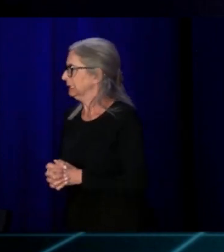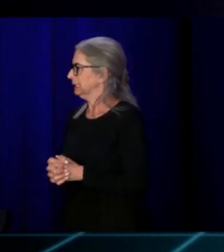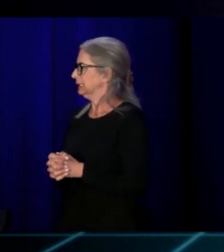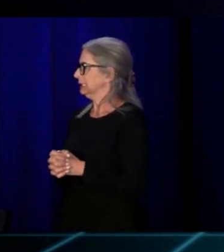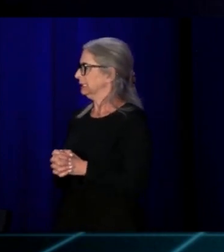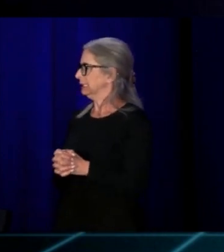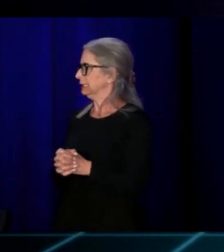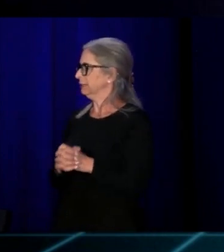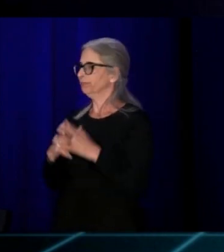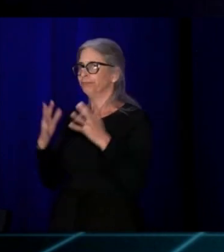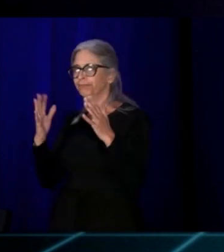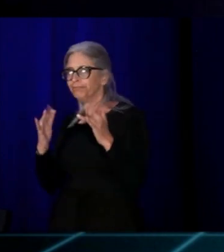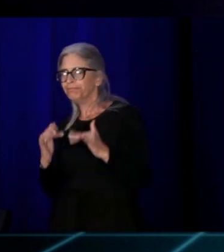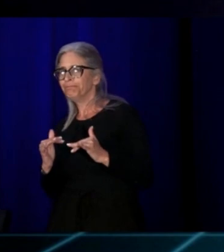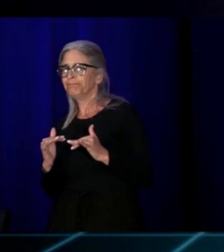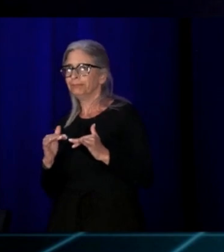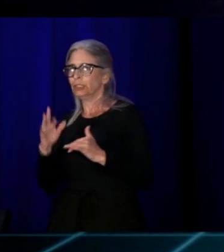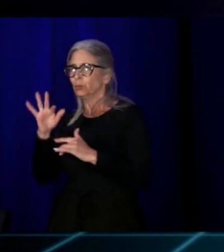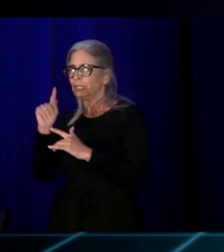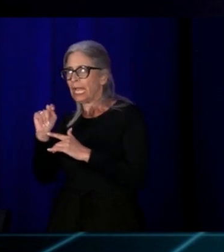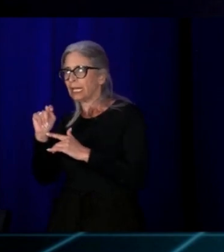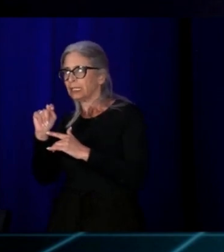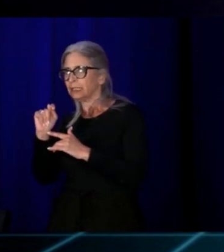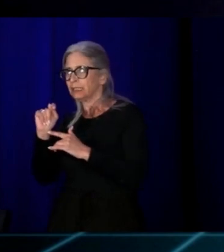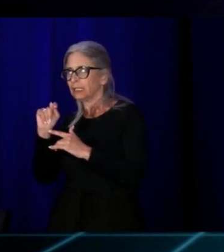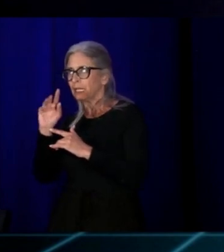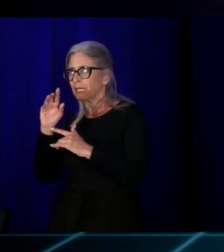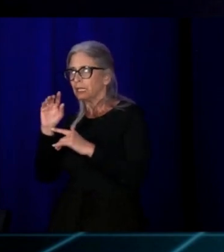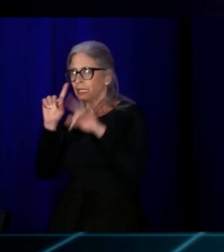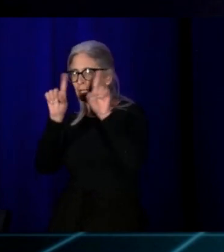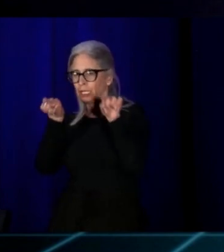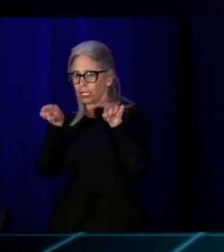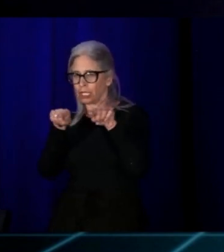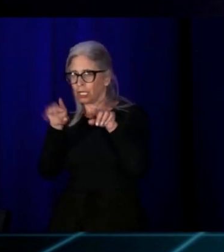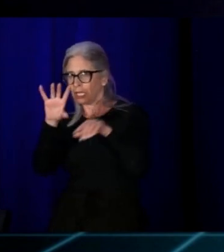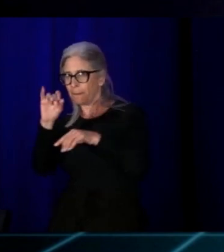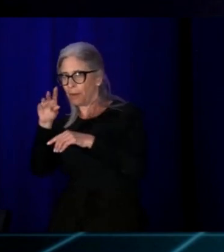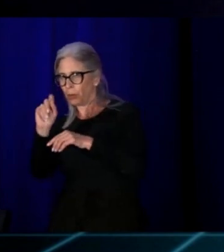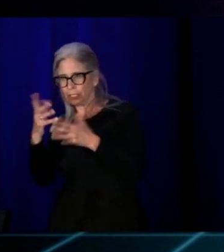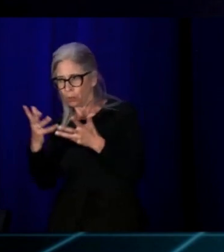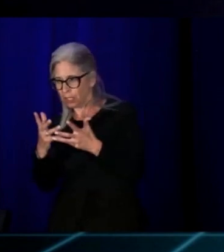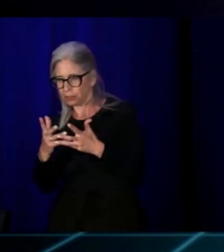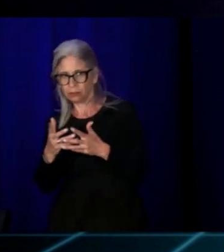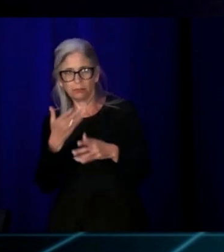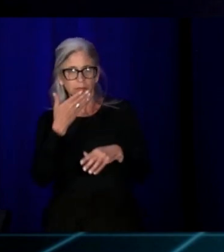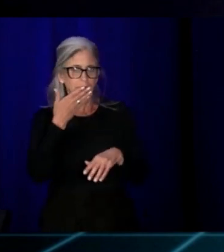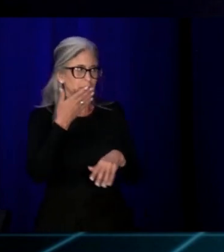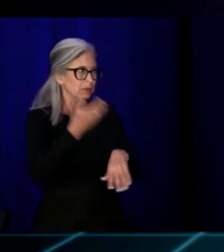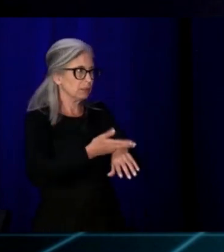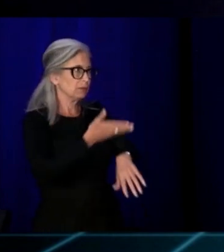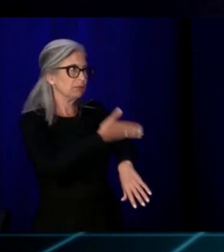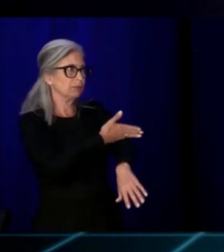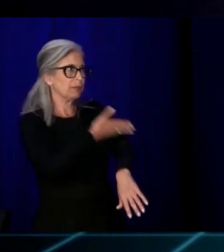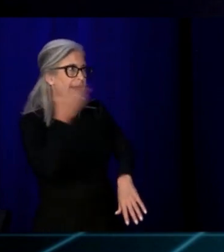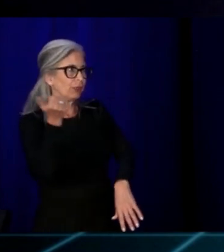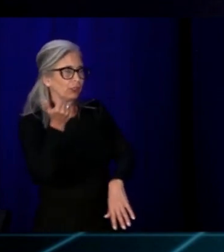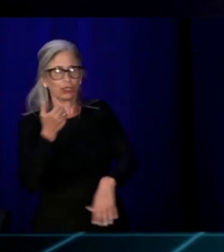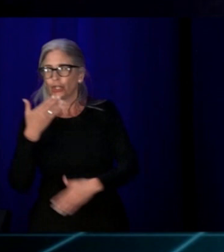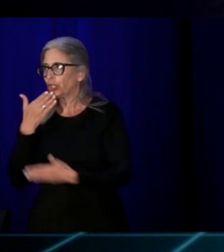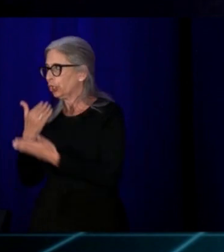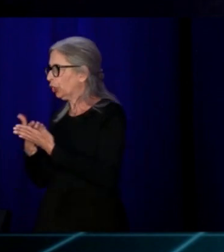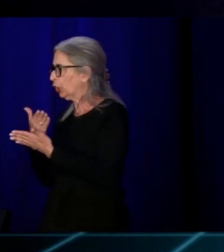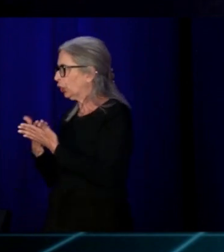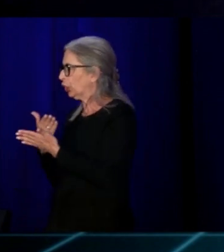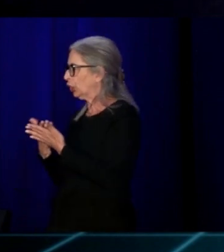So let's write a React component. And this is much better. Good, good. Yeah. But why don't we use classes